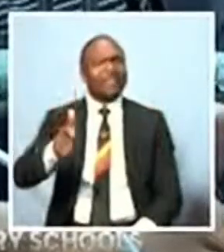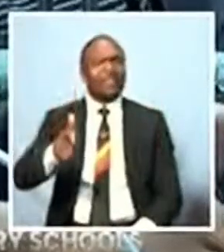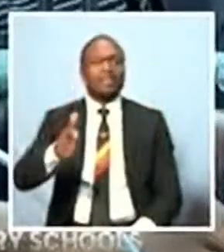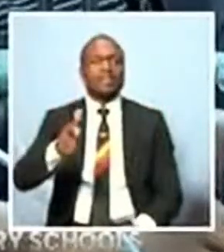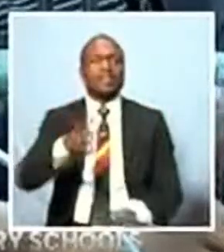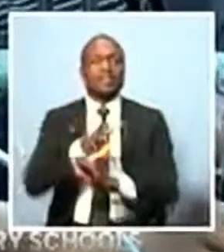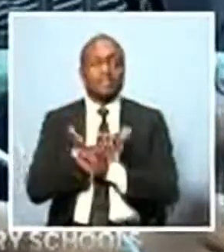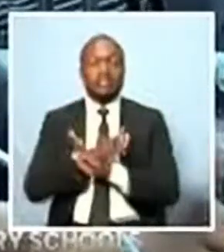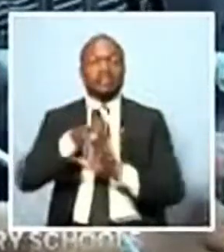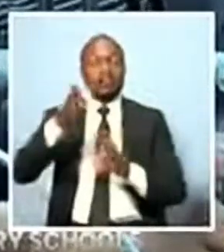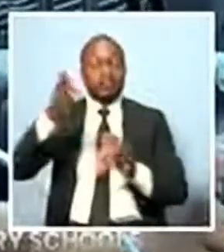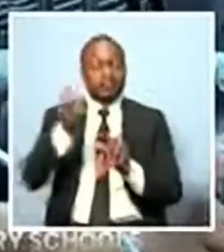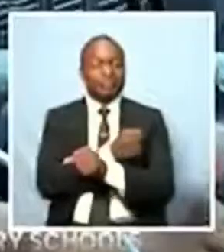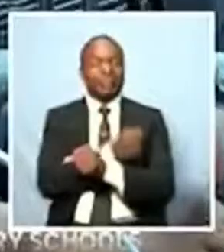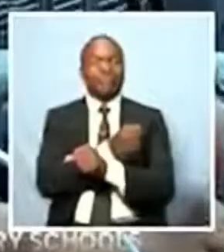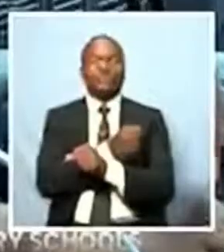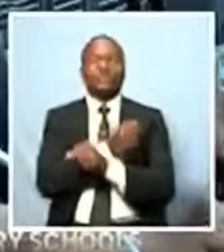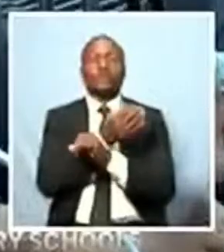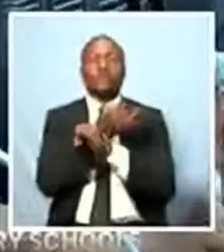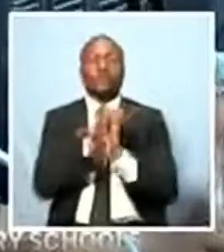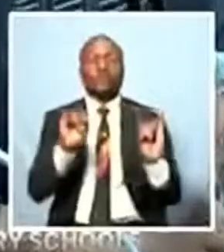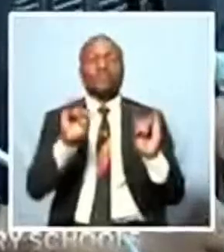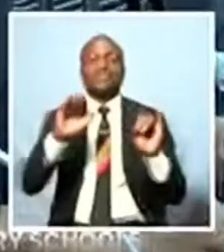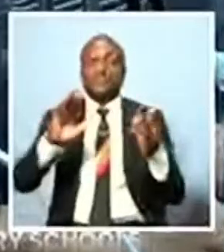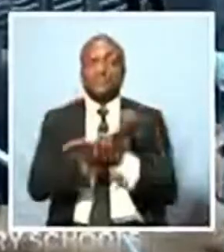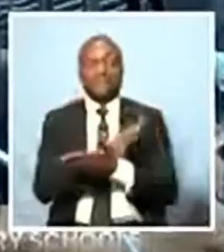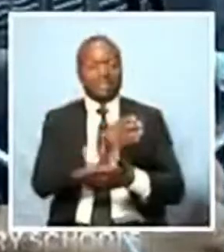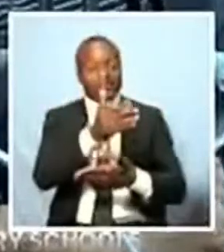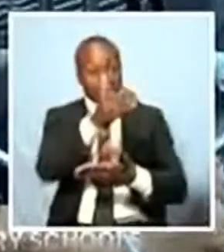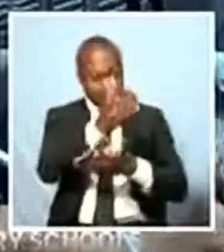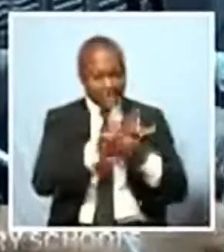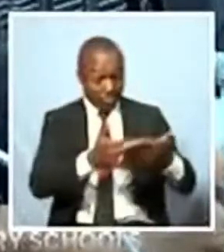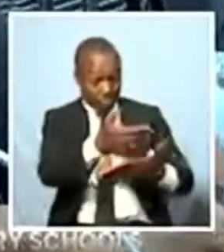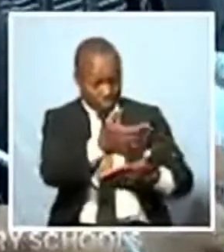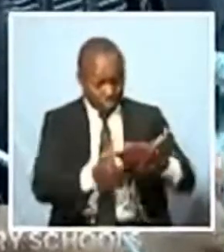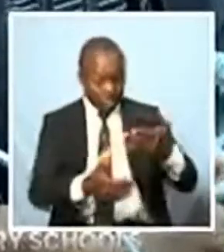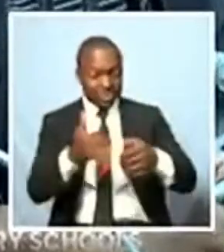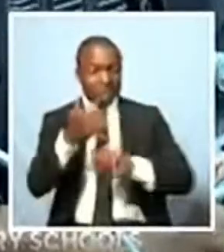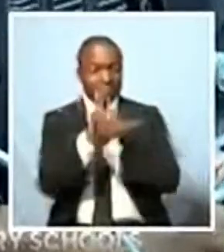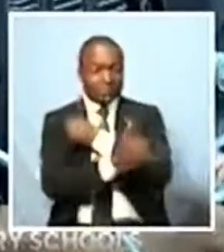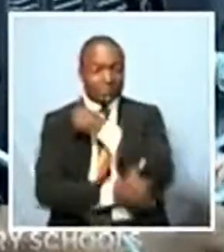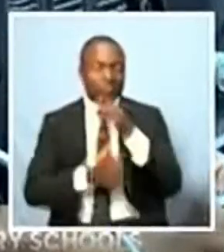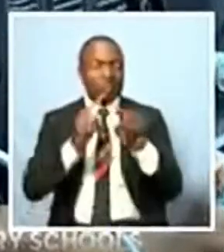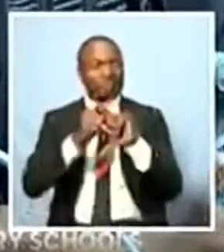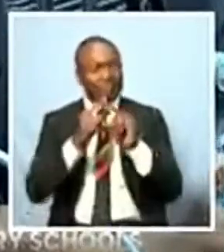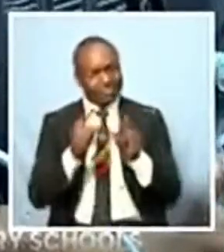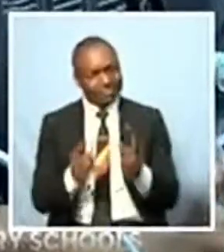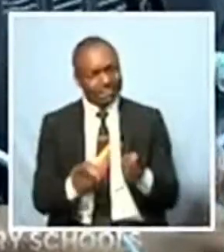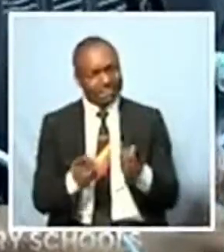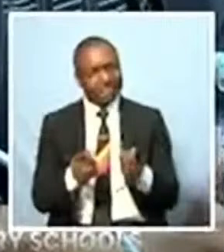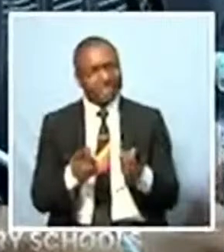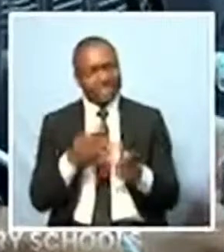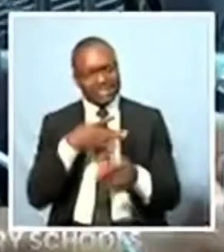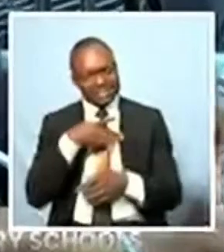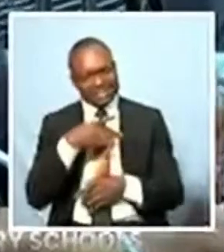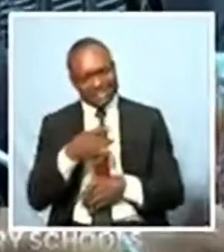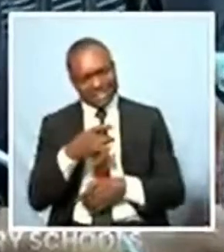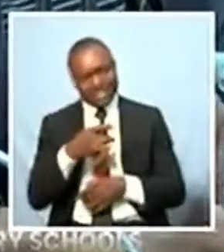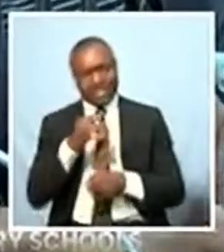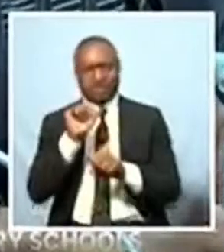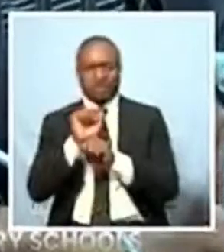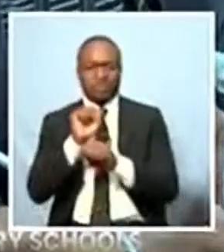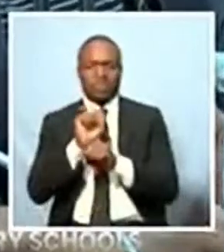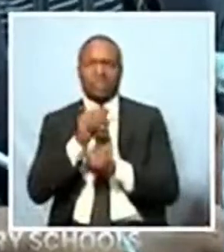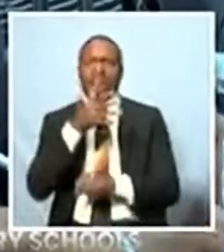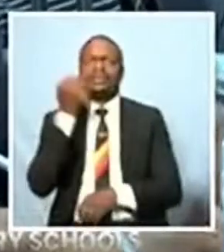Zambia got independence earlier to some of these countries, but they are seeming to perform